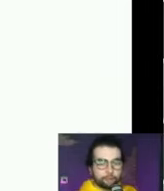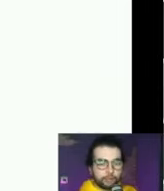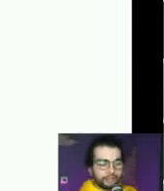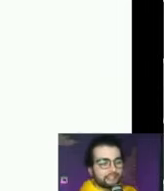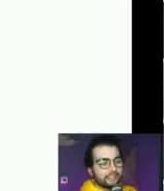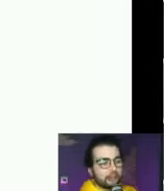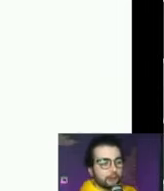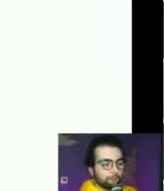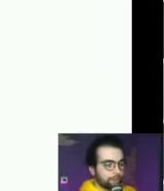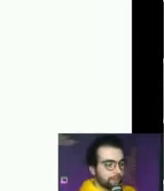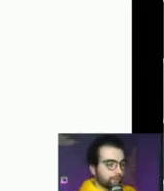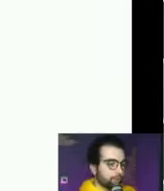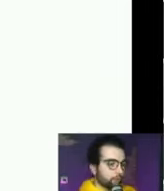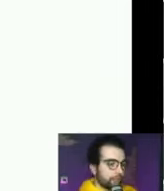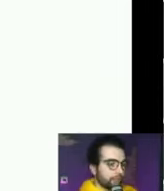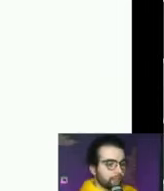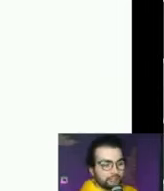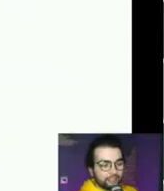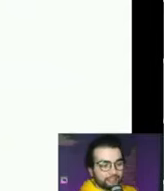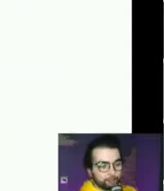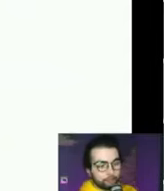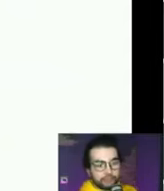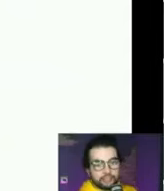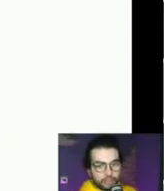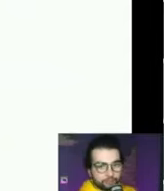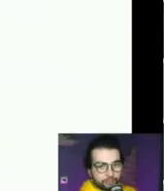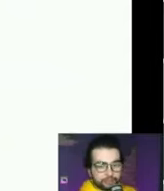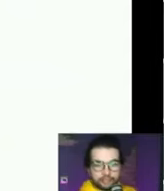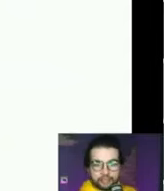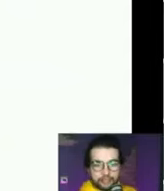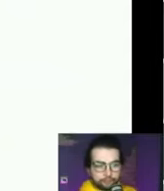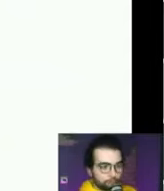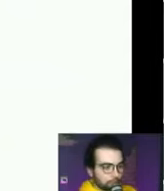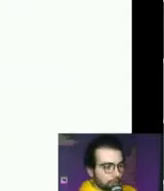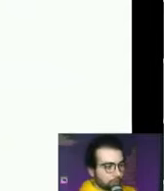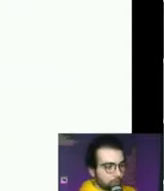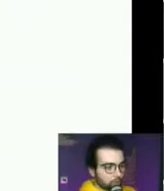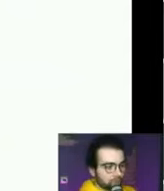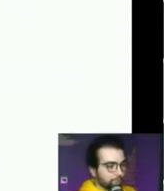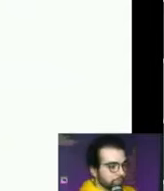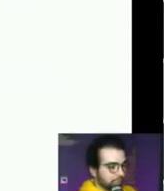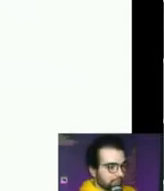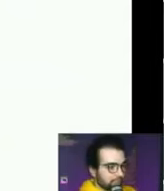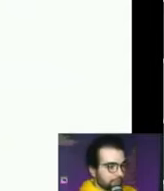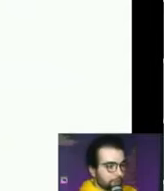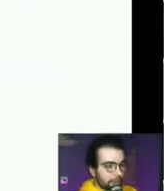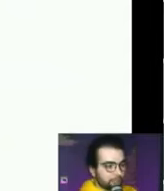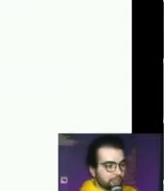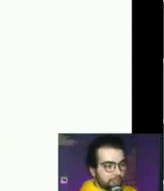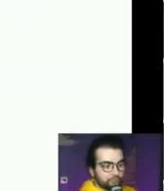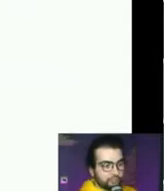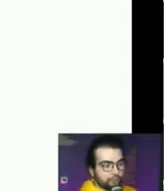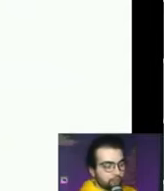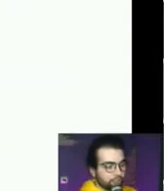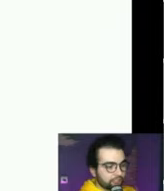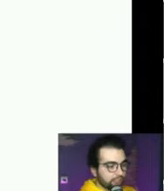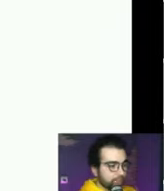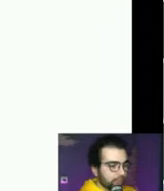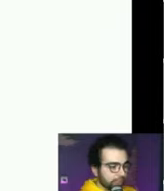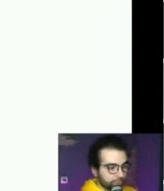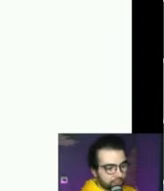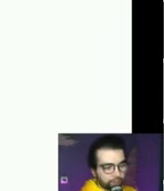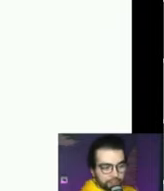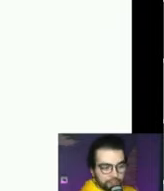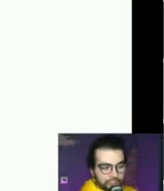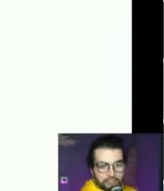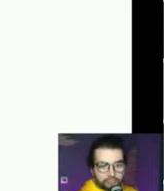to a taxi app that we didn't implement in other clones, is the maps and the directions,